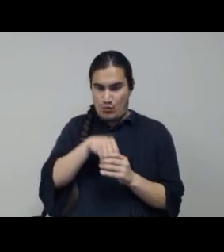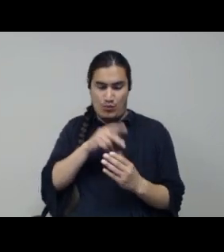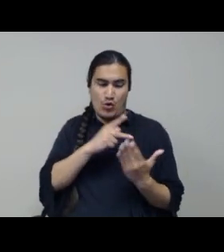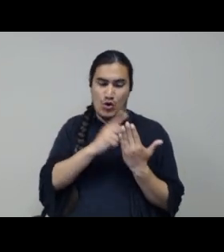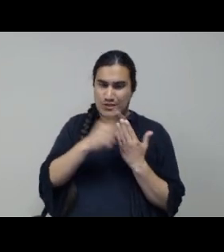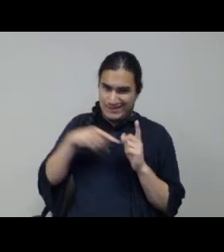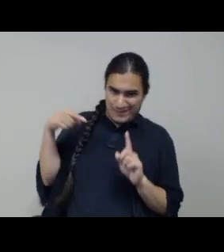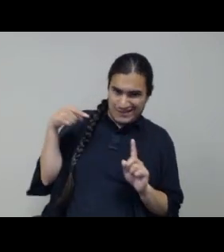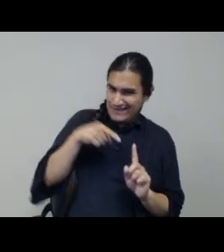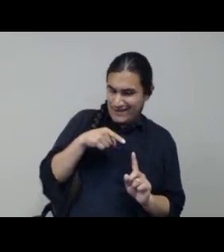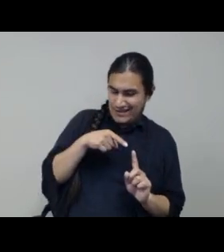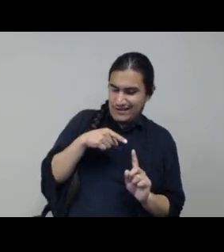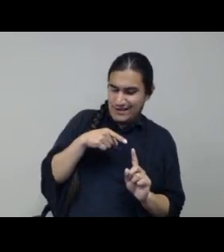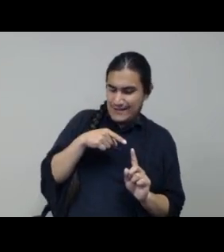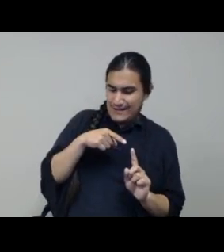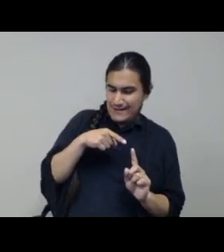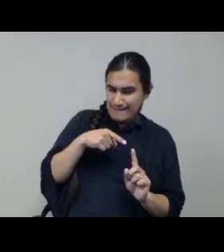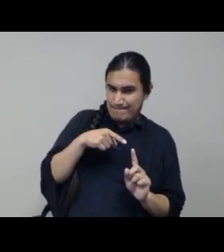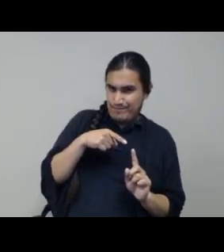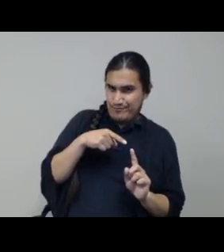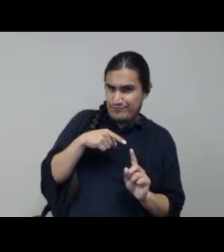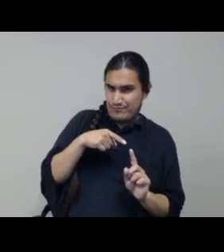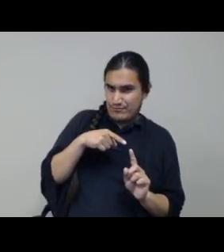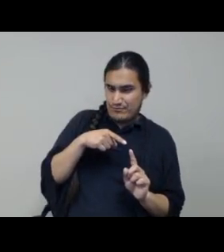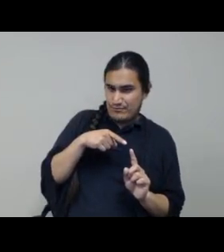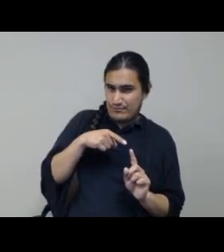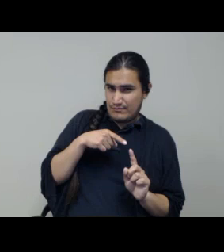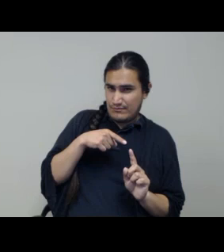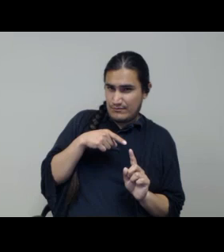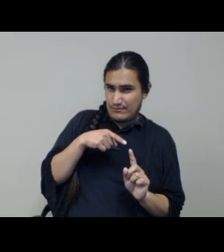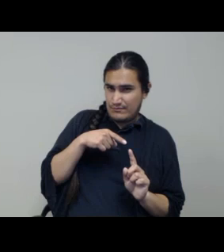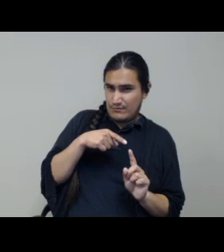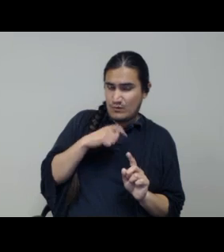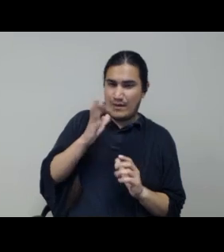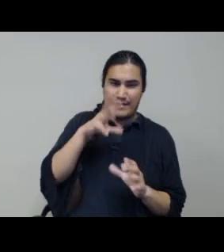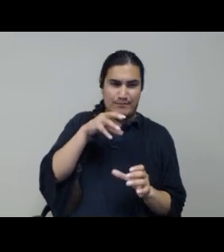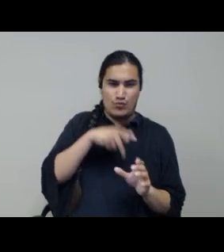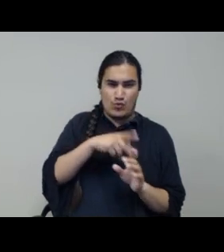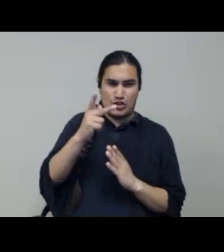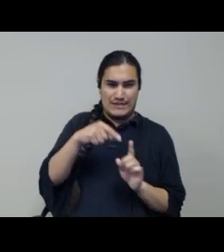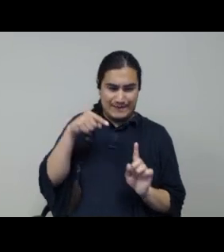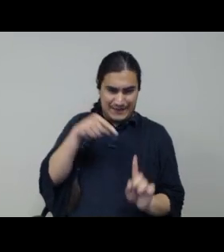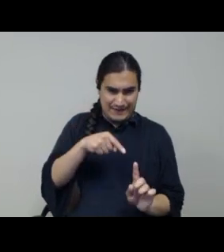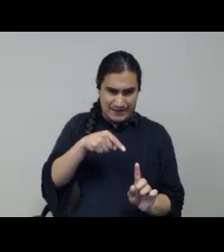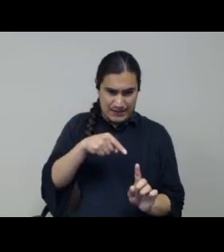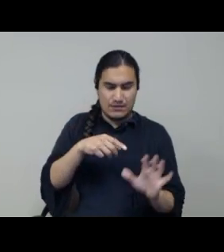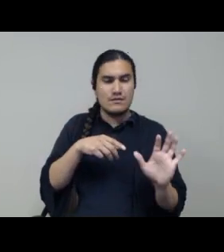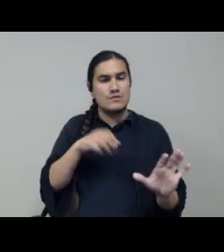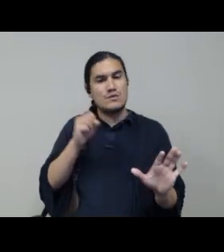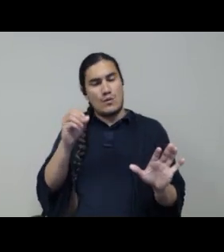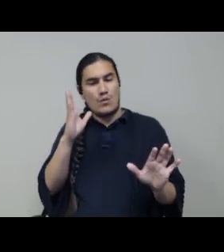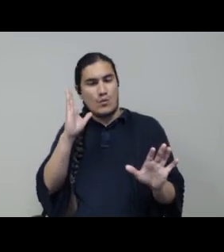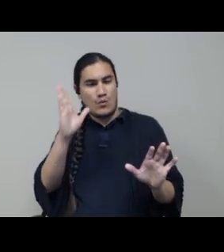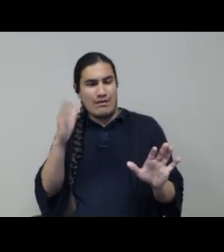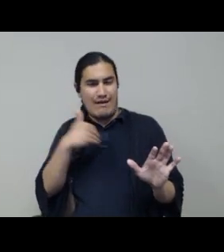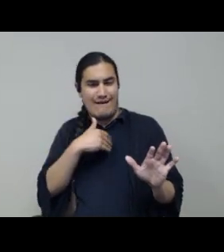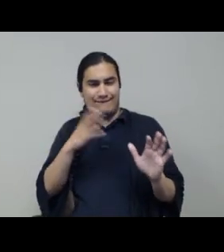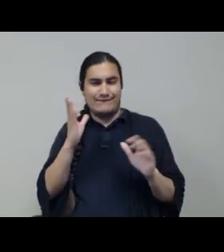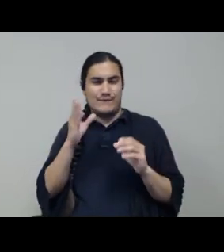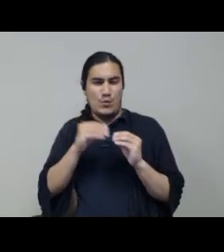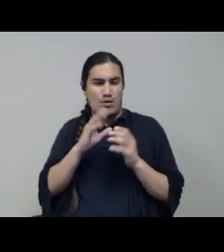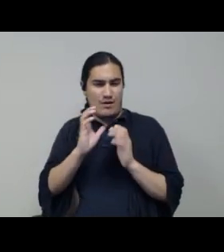project-specific, should not be project-specific. And so there will need to be future conversations in regards